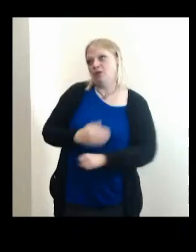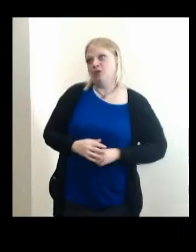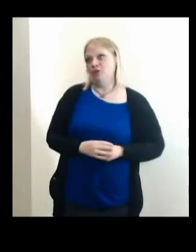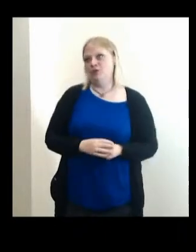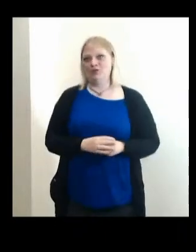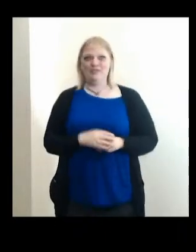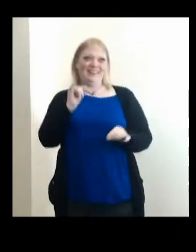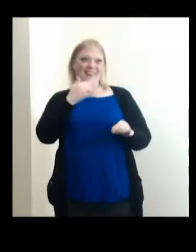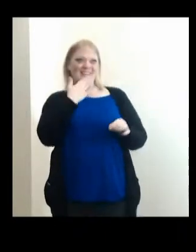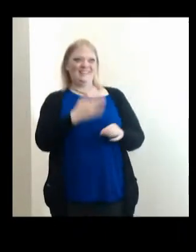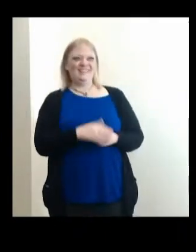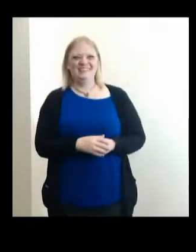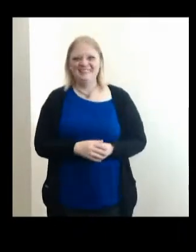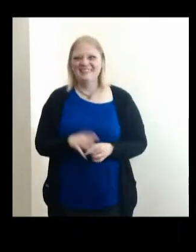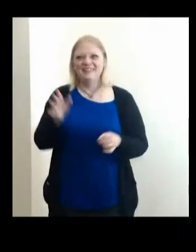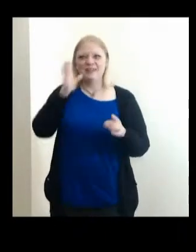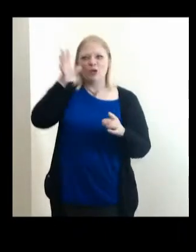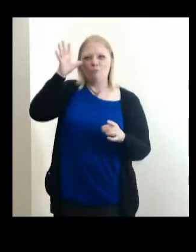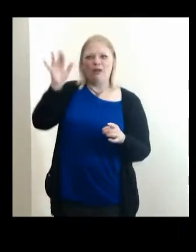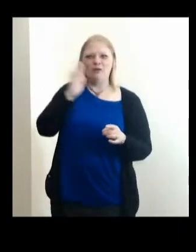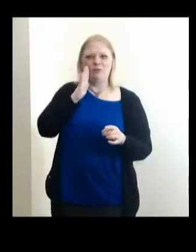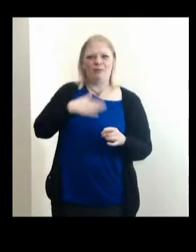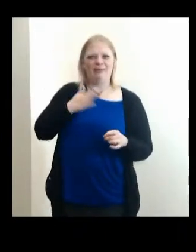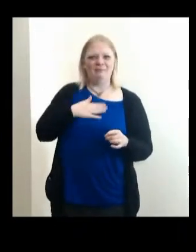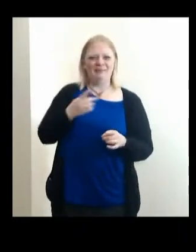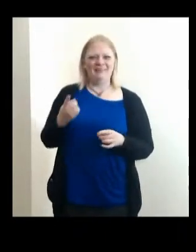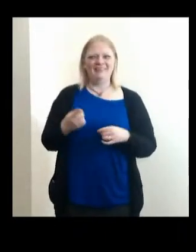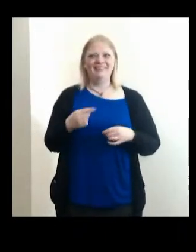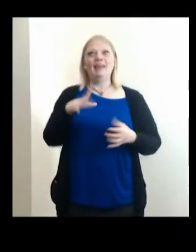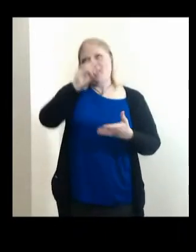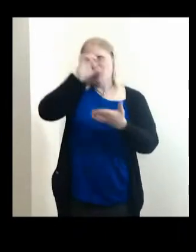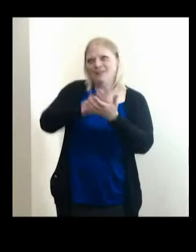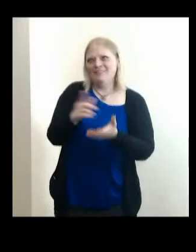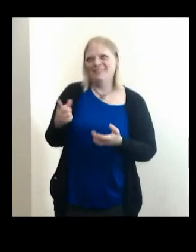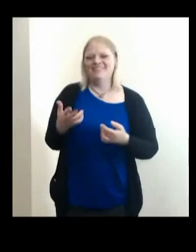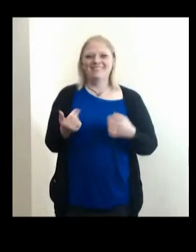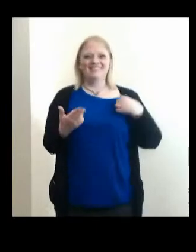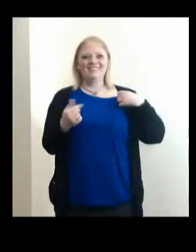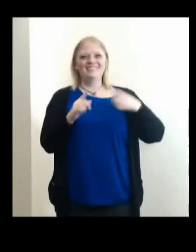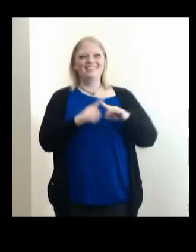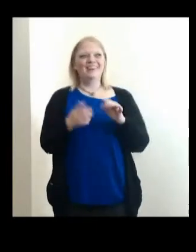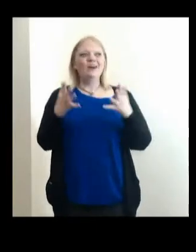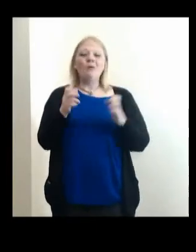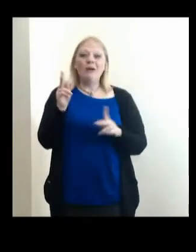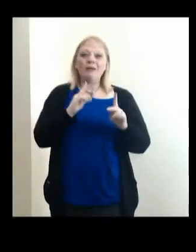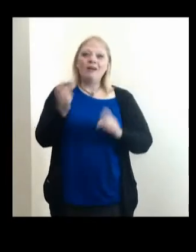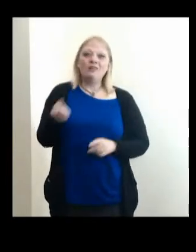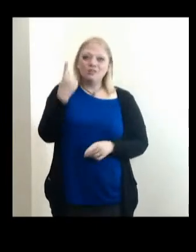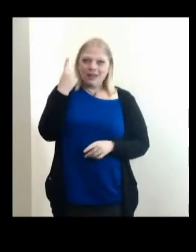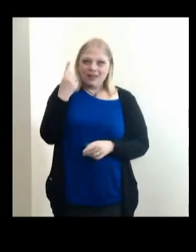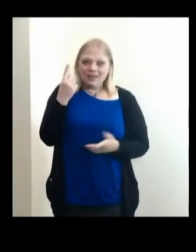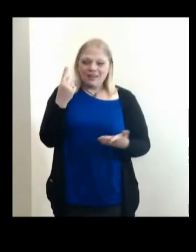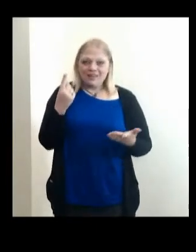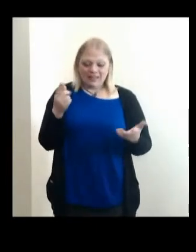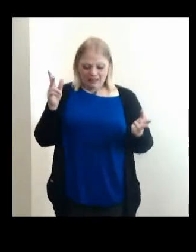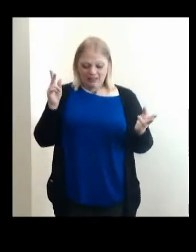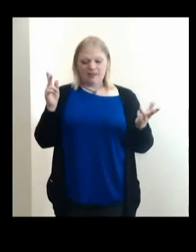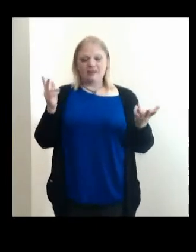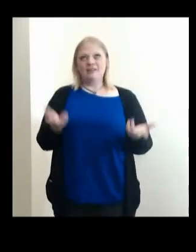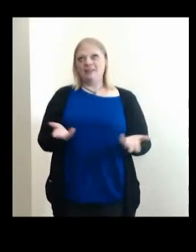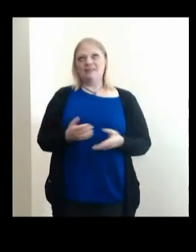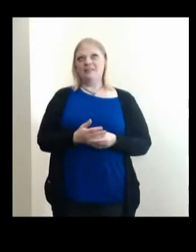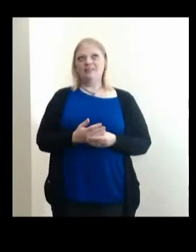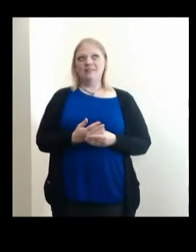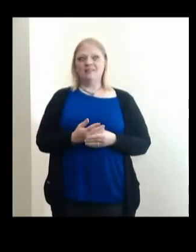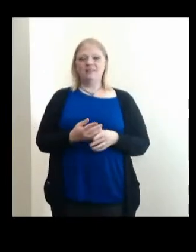That's good. I think her parents will be happy about that, and her husband. But I want people to understand that people, as